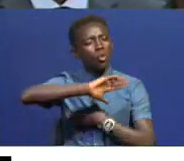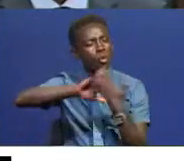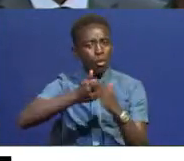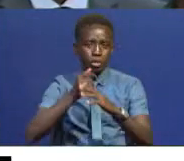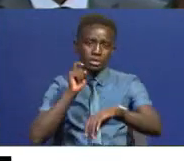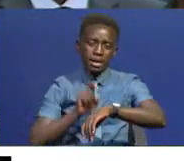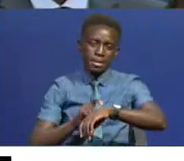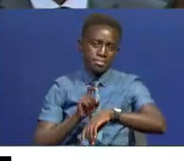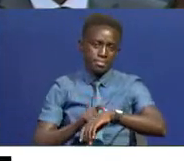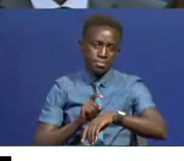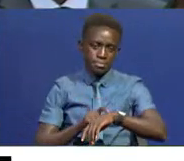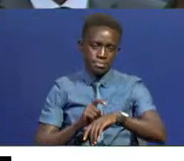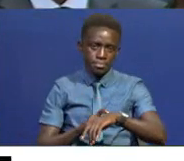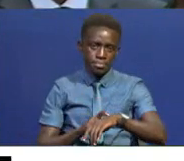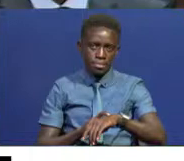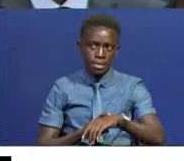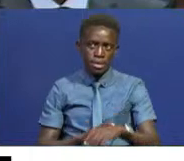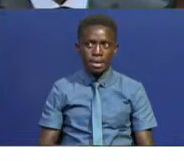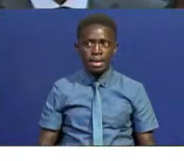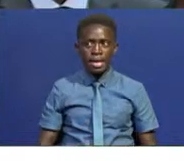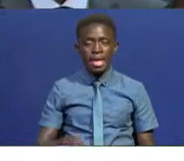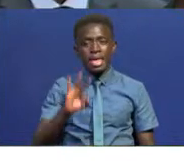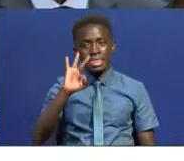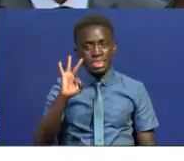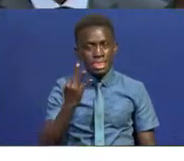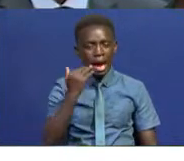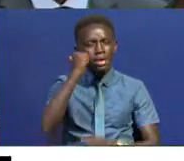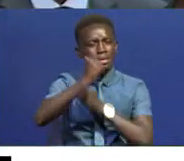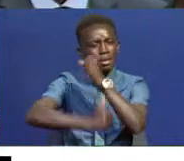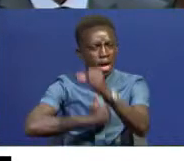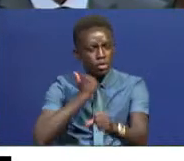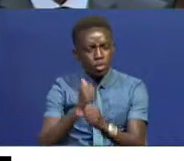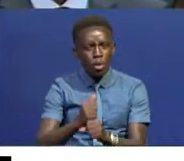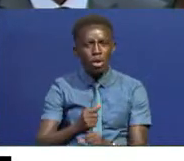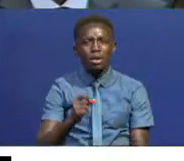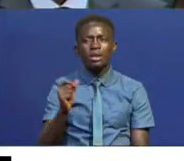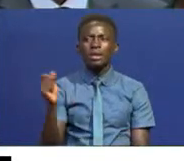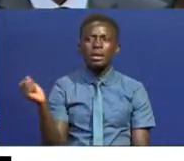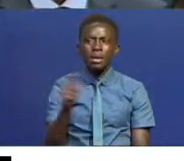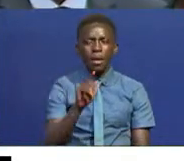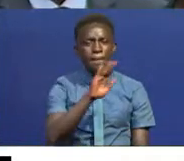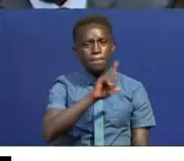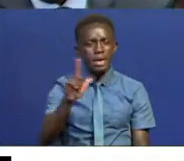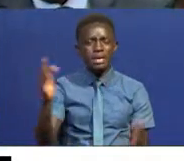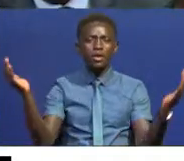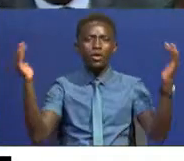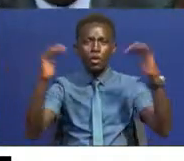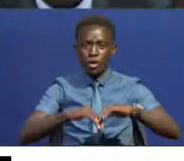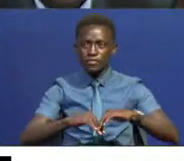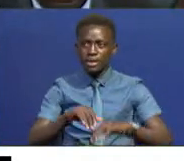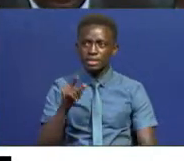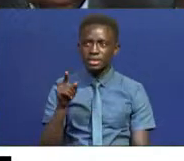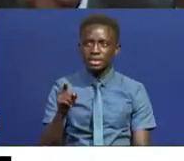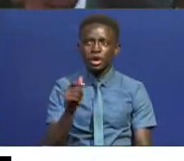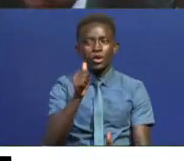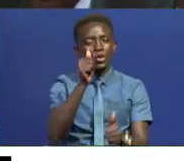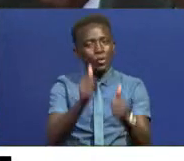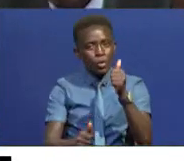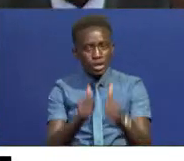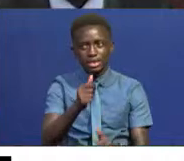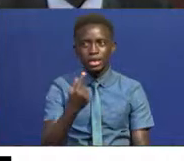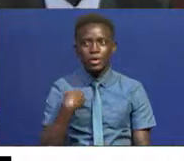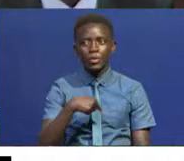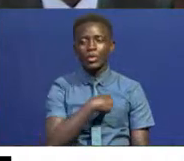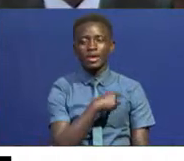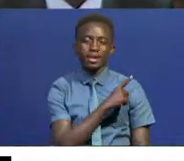collectively. The third annual Wage Bill Conference, which we have privileged to